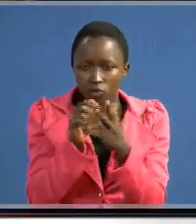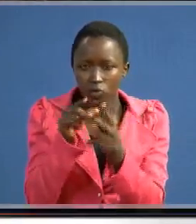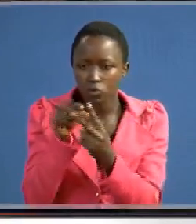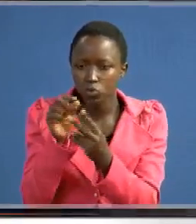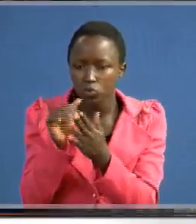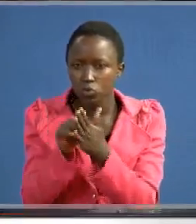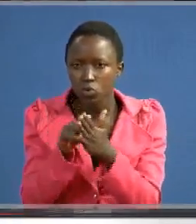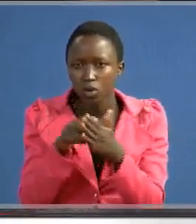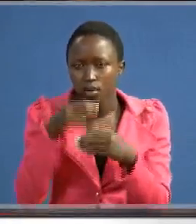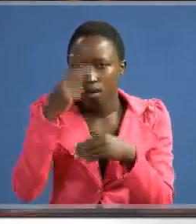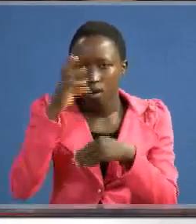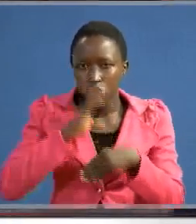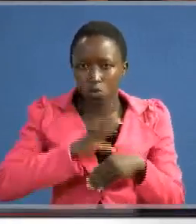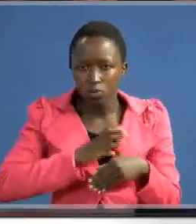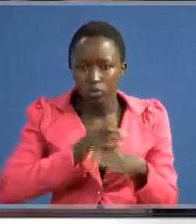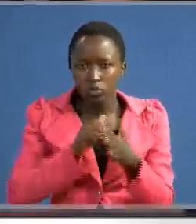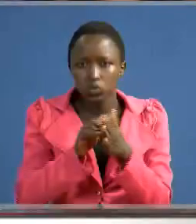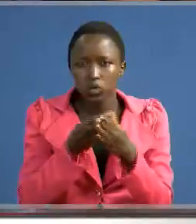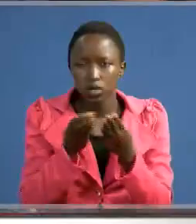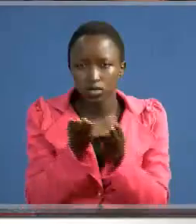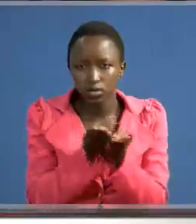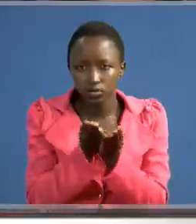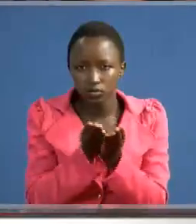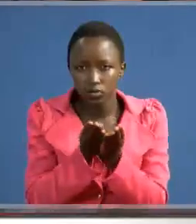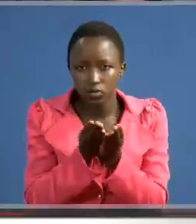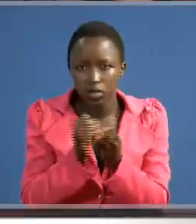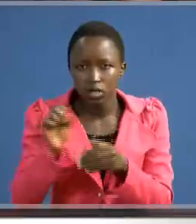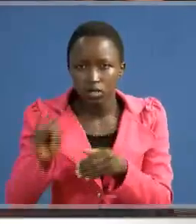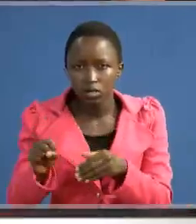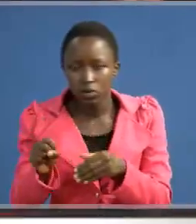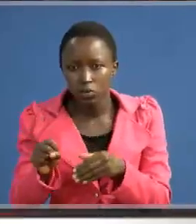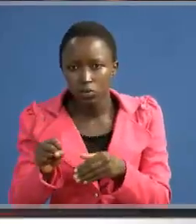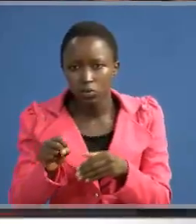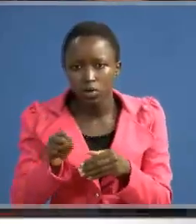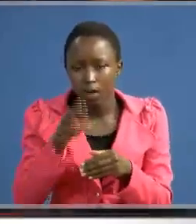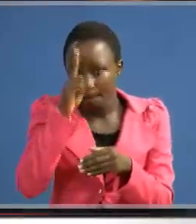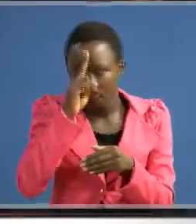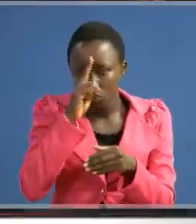appointment as High Commissioner, Muntemba served as a Southern Province